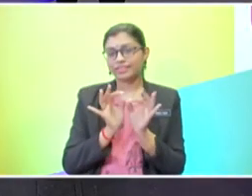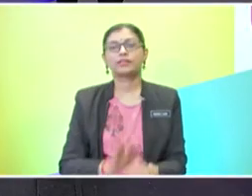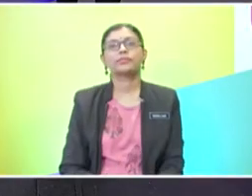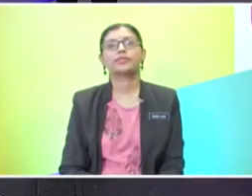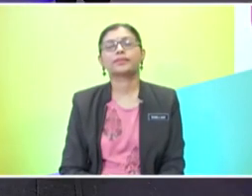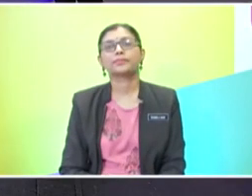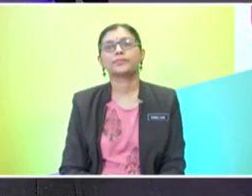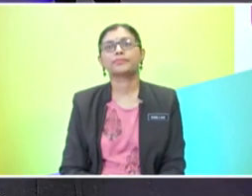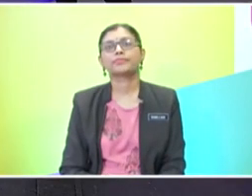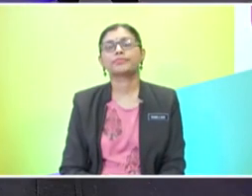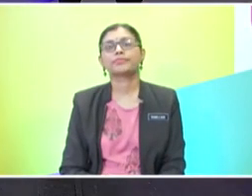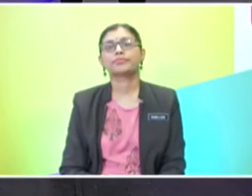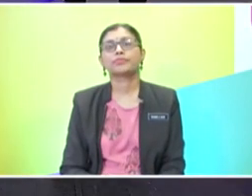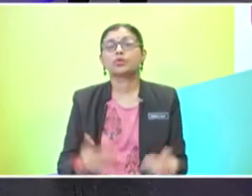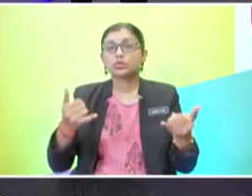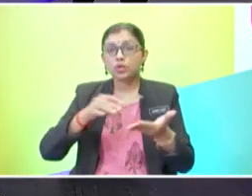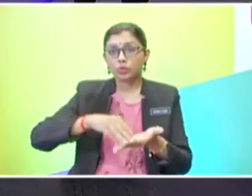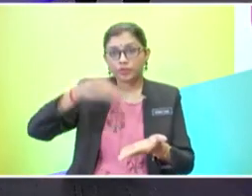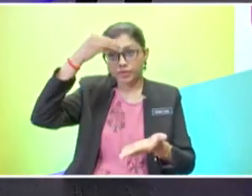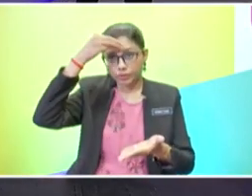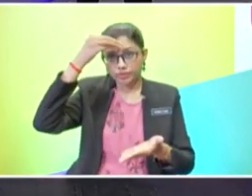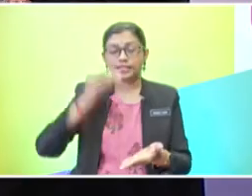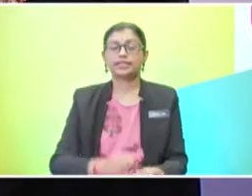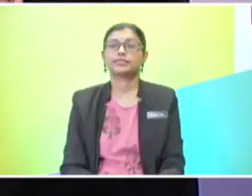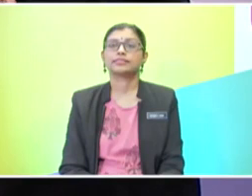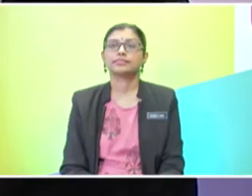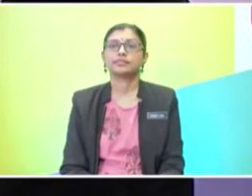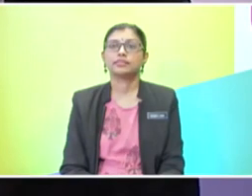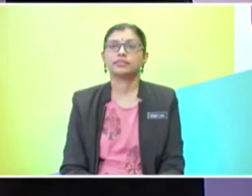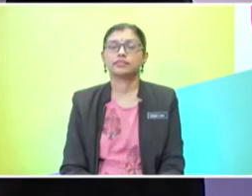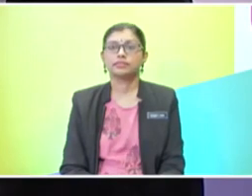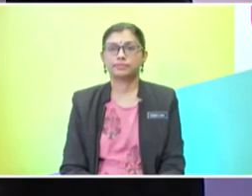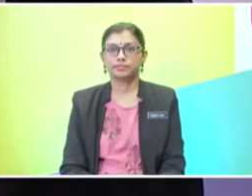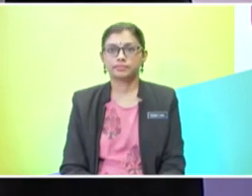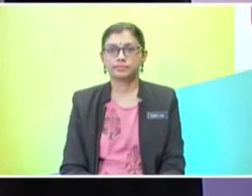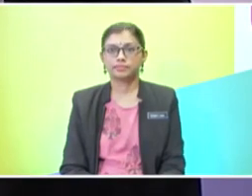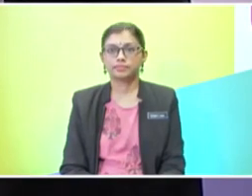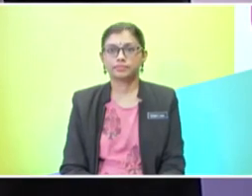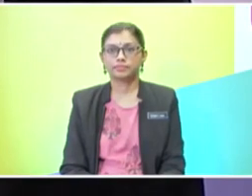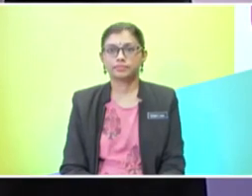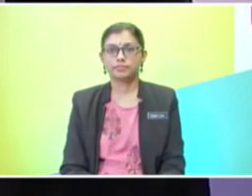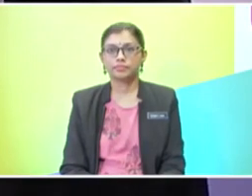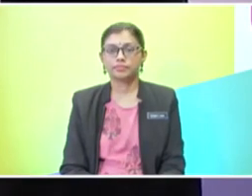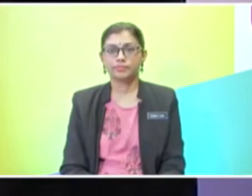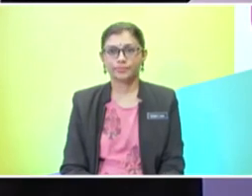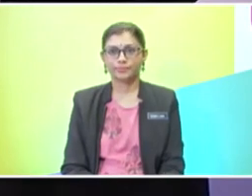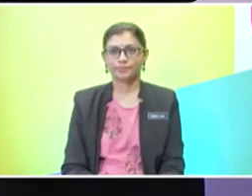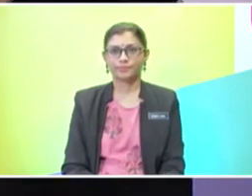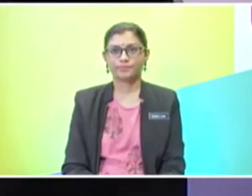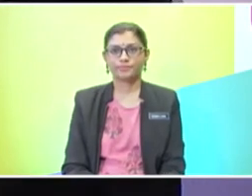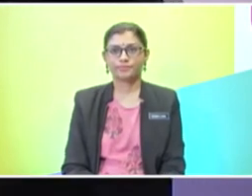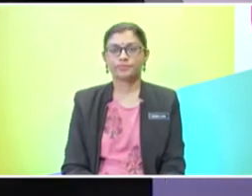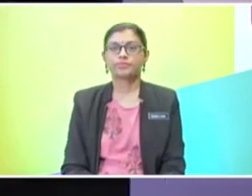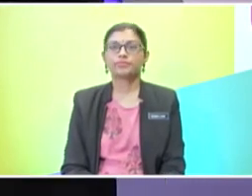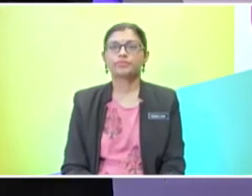do for this segment? Okay, for this segment, Sean, since you are only one charming and extraordinary student for me today,